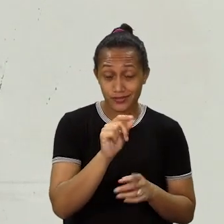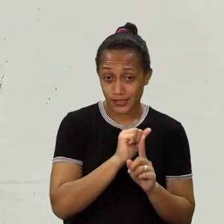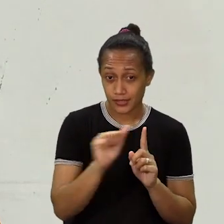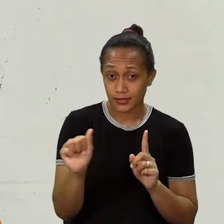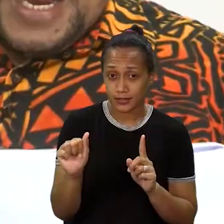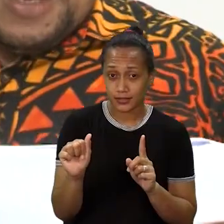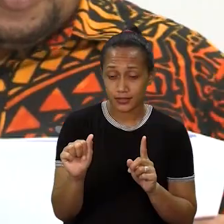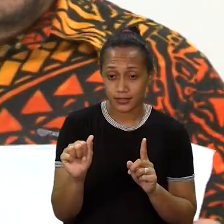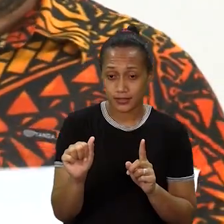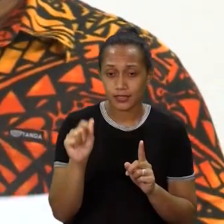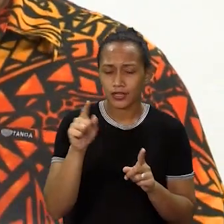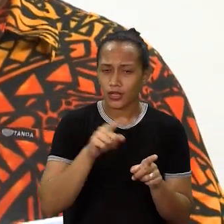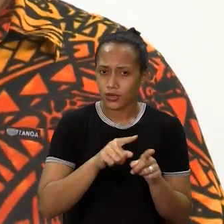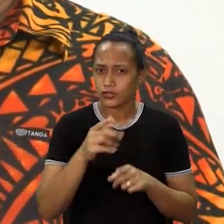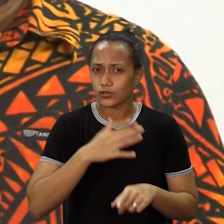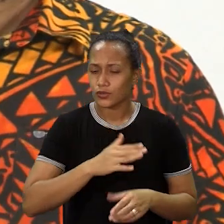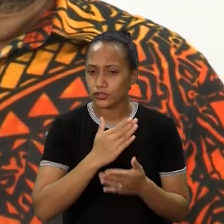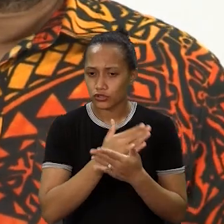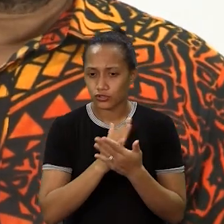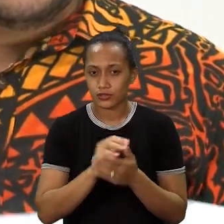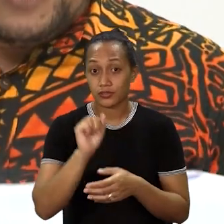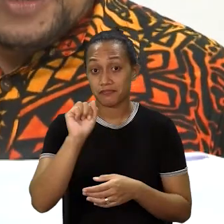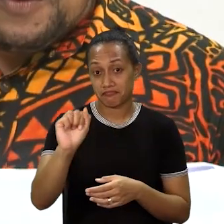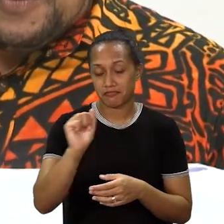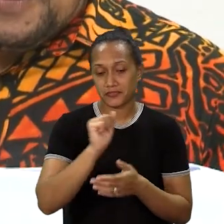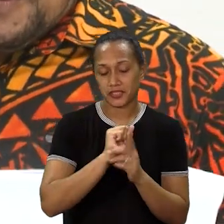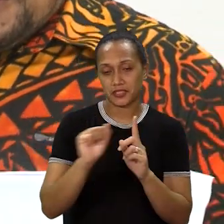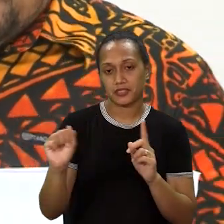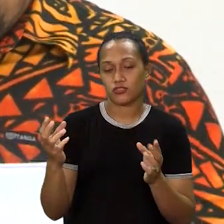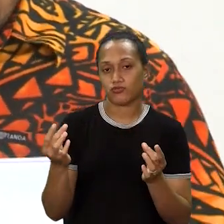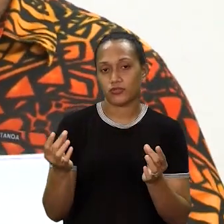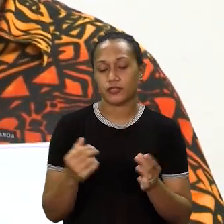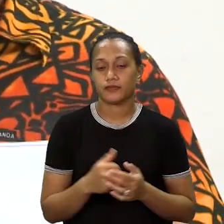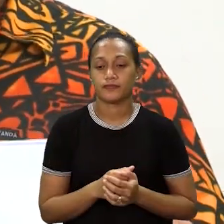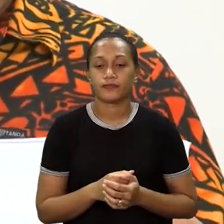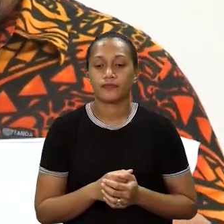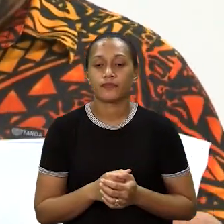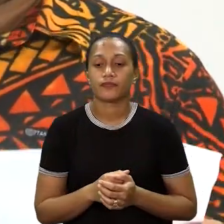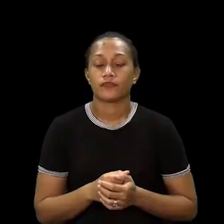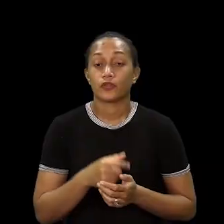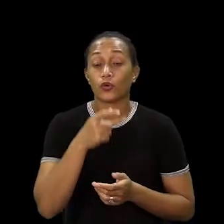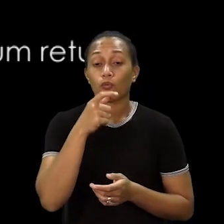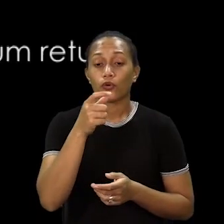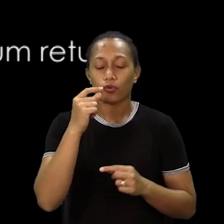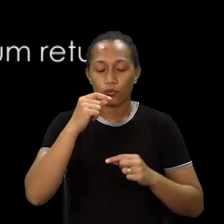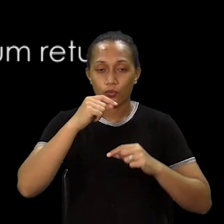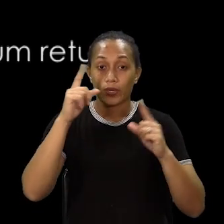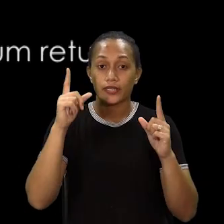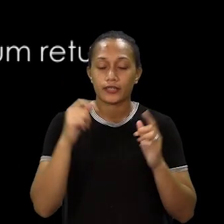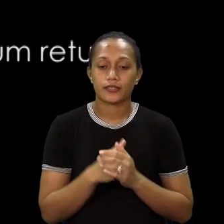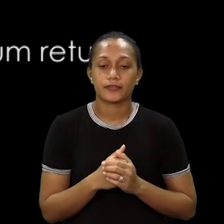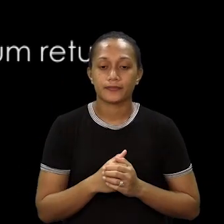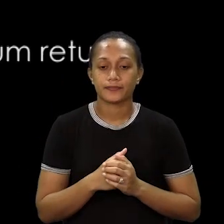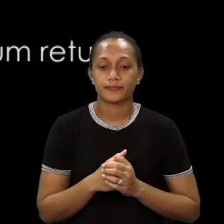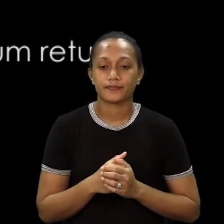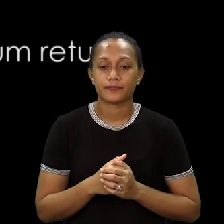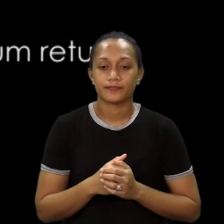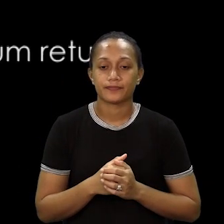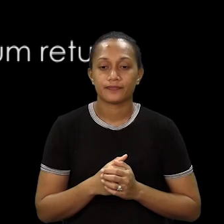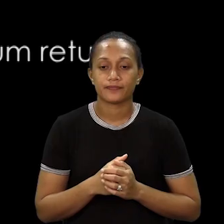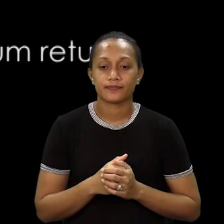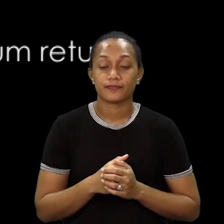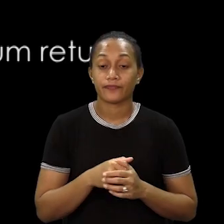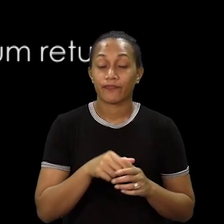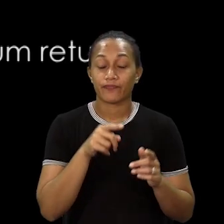Did you use them in sentences? I also want to share my sentences with you. Right? For the word